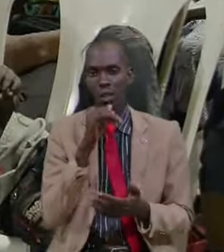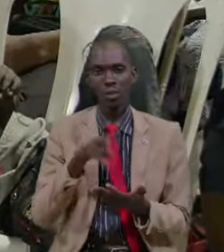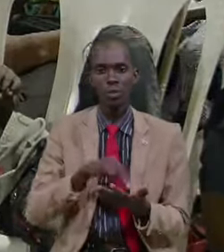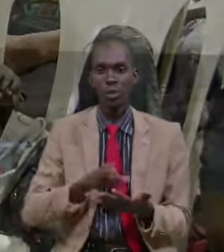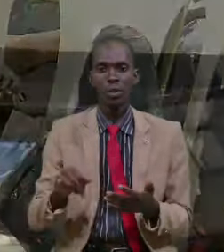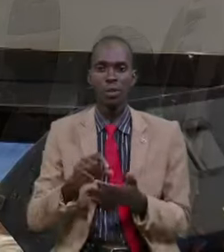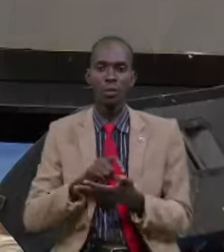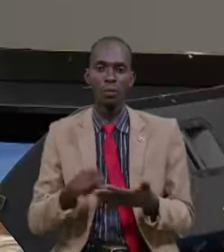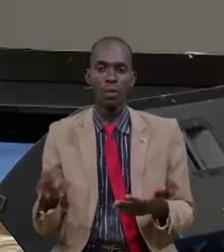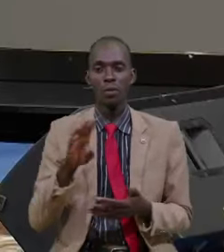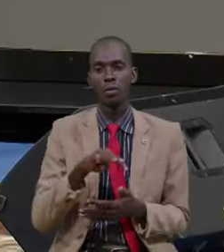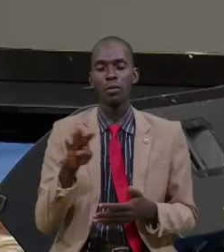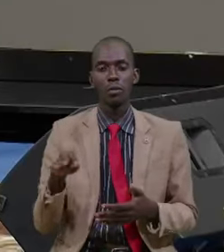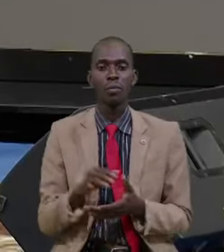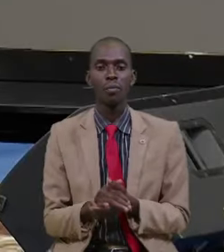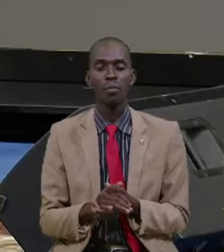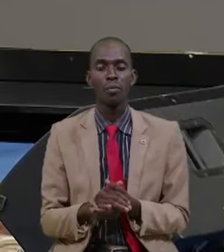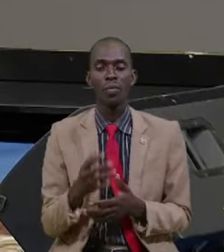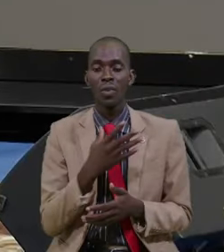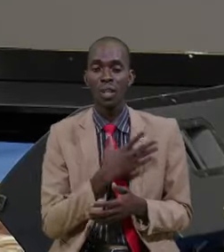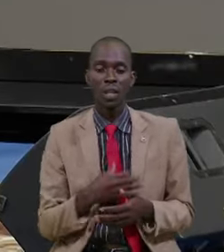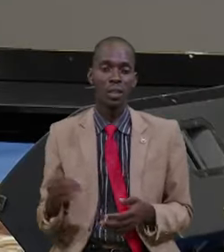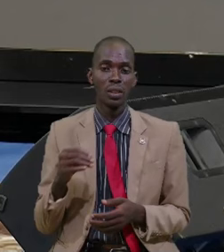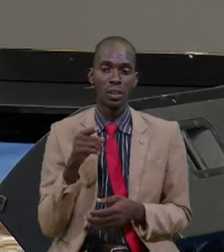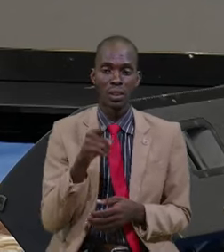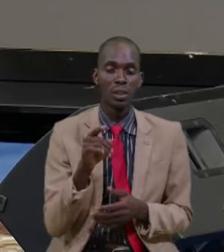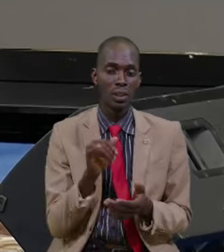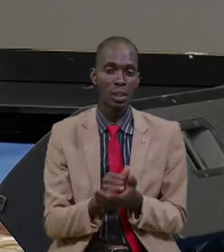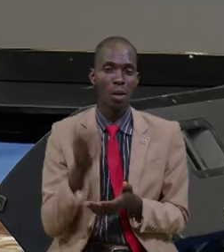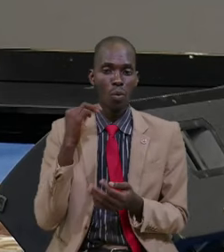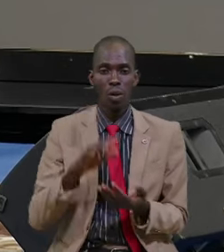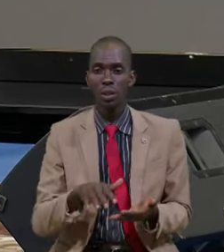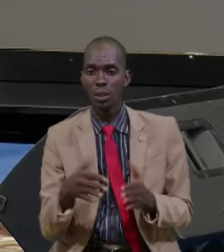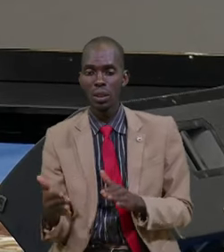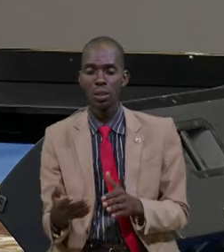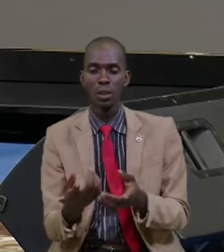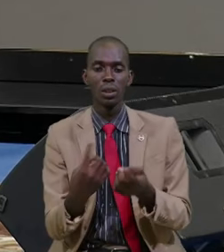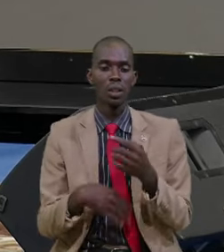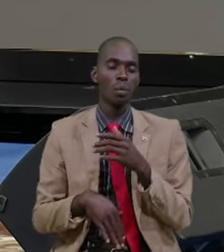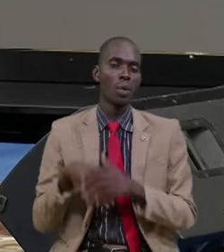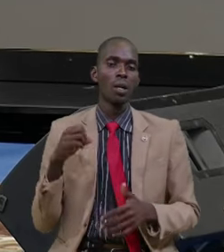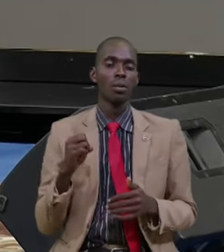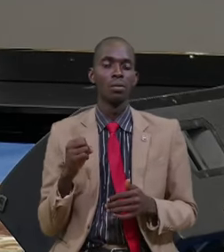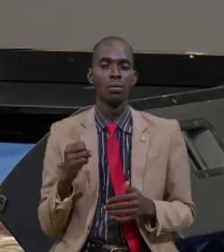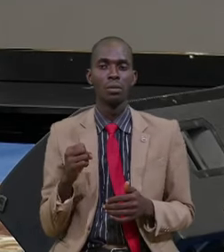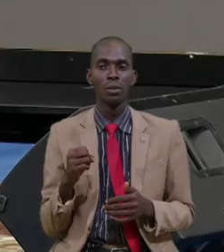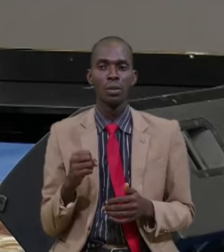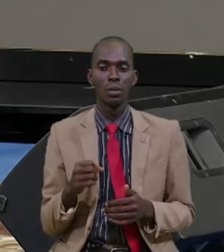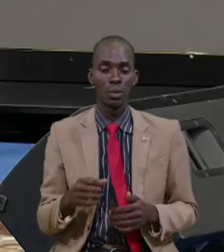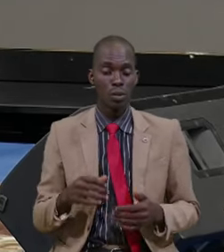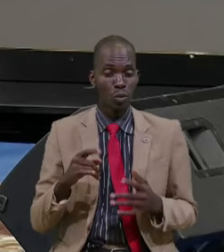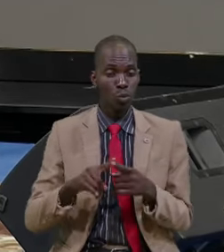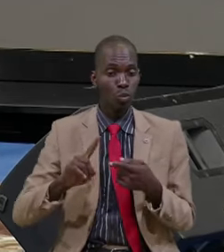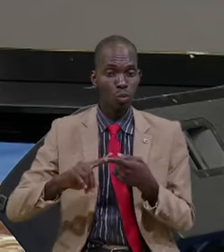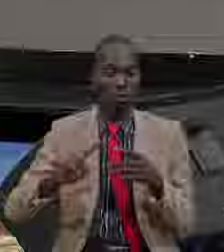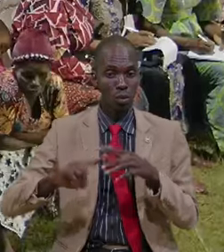he that was dead came forth. To start with, life will replace death in